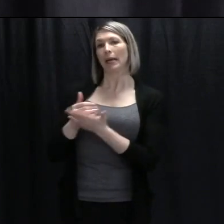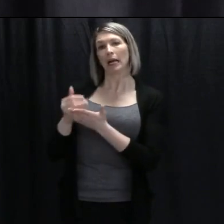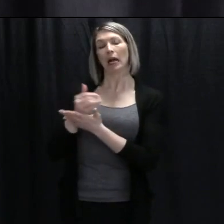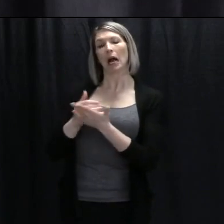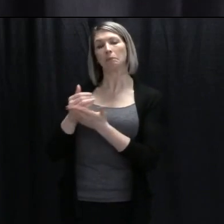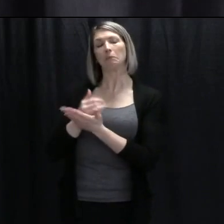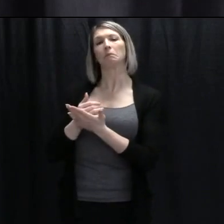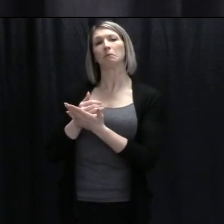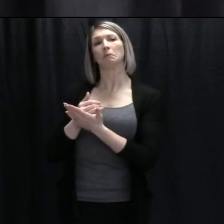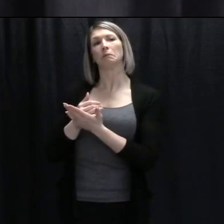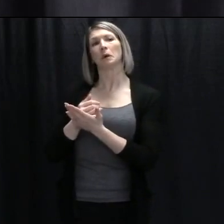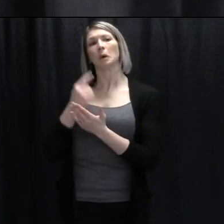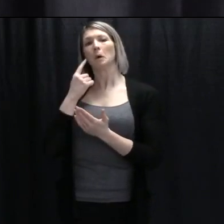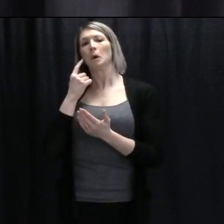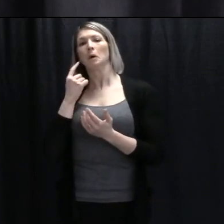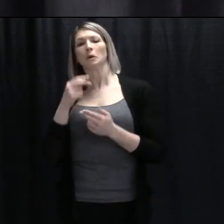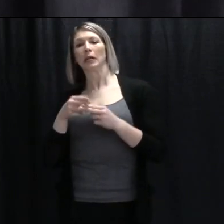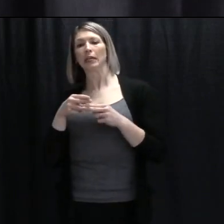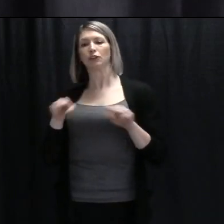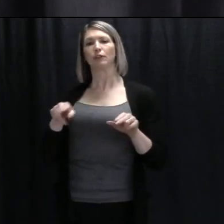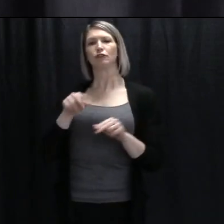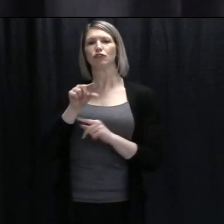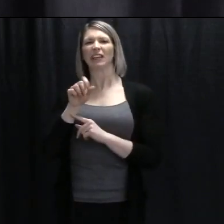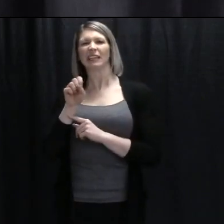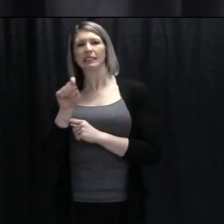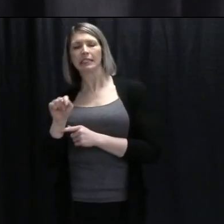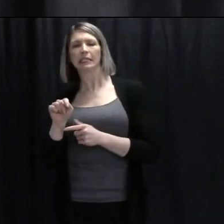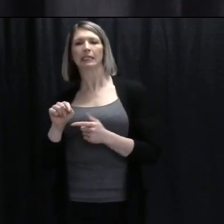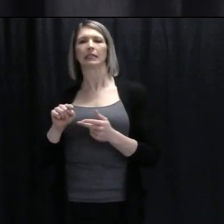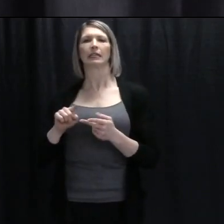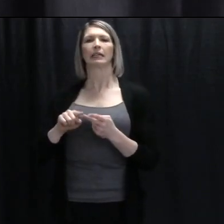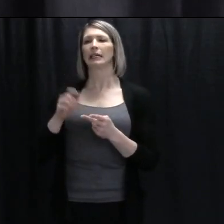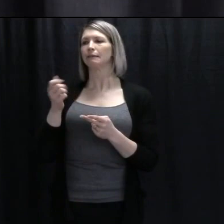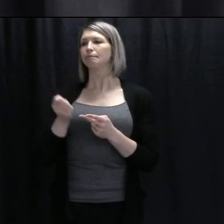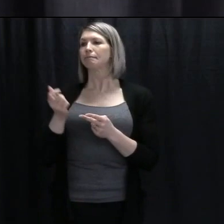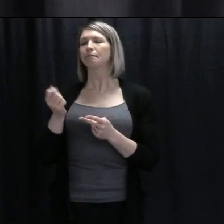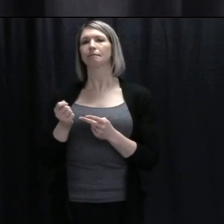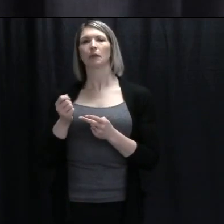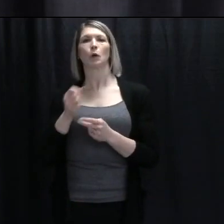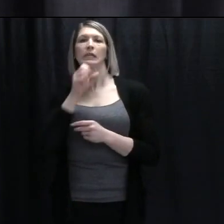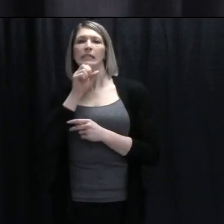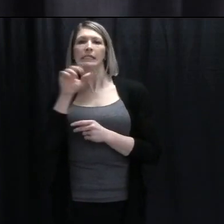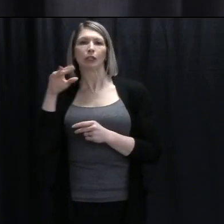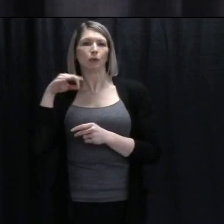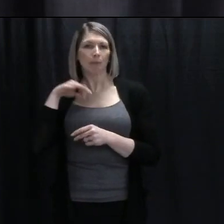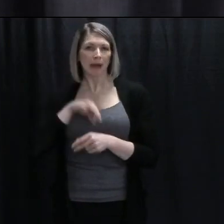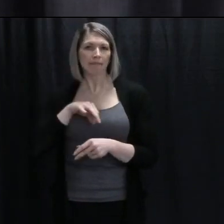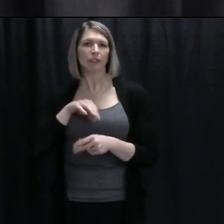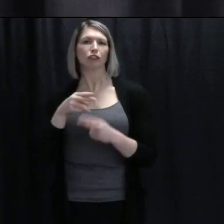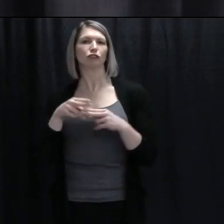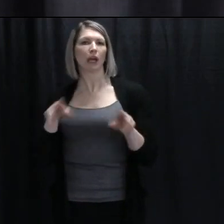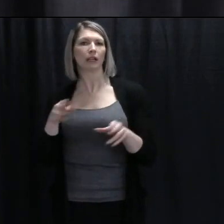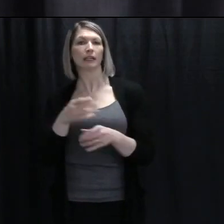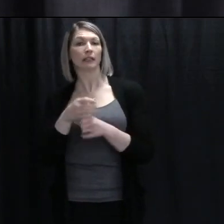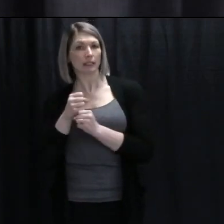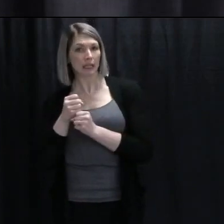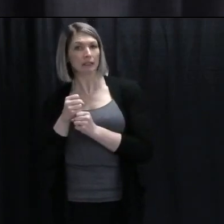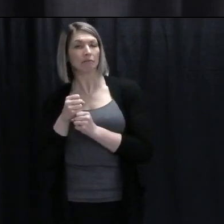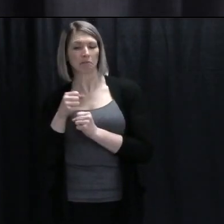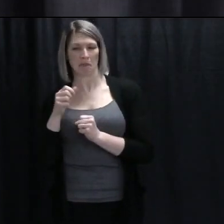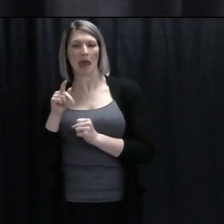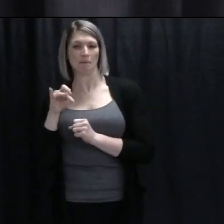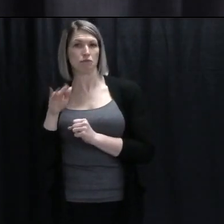help see the checks arrive, be they GST or the seniors benefit from the province and these kind of